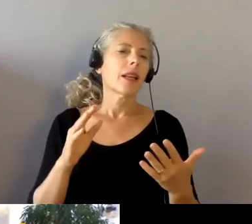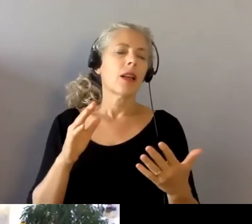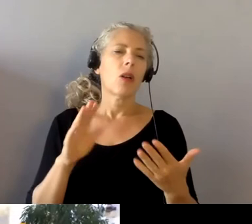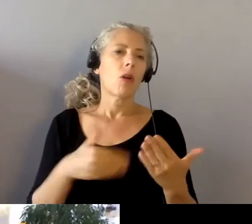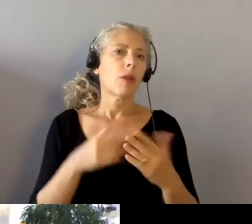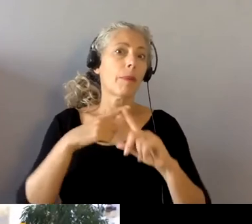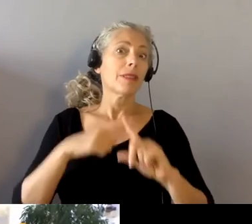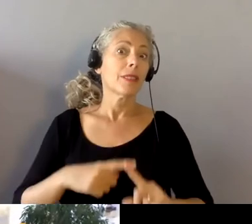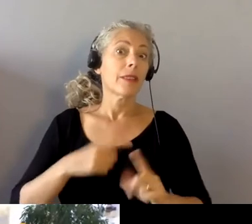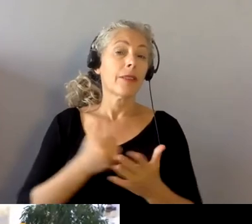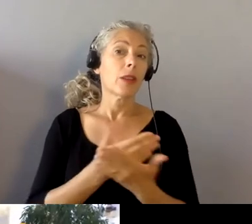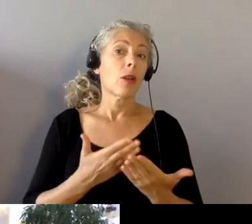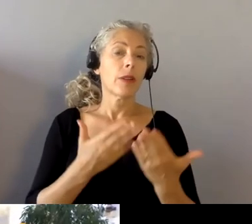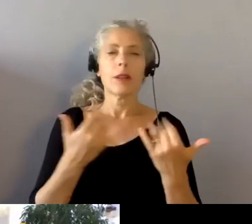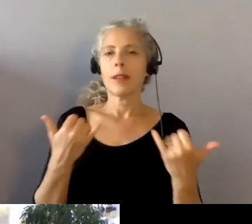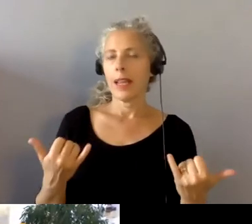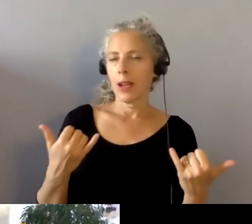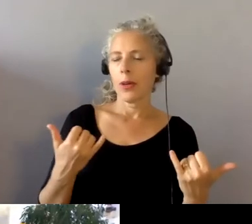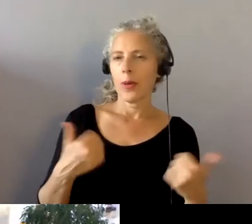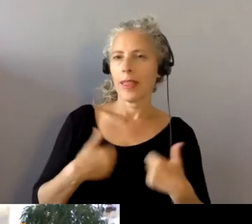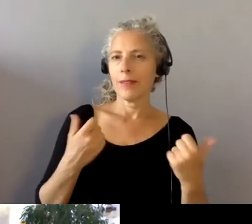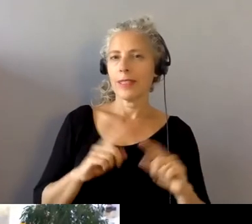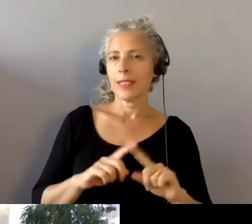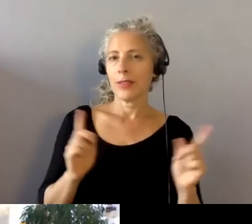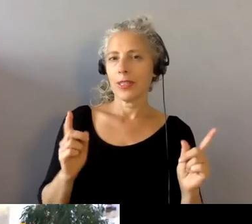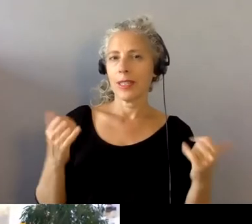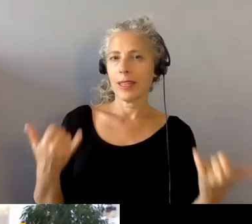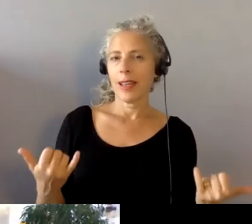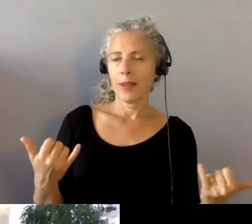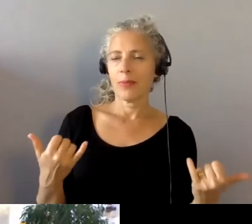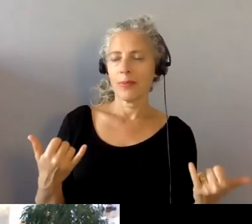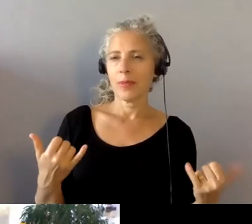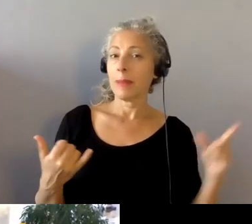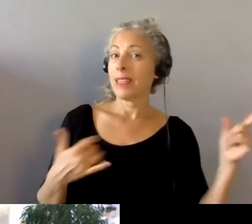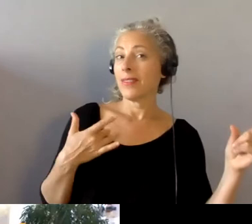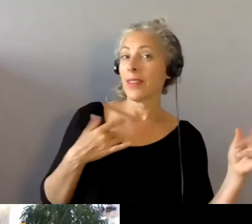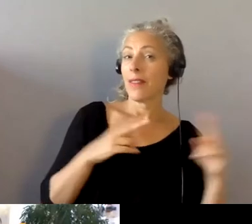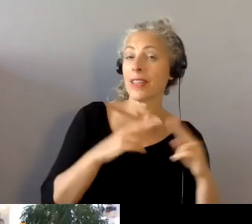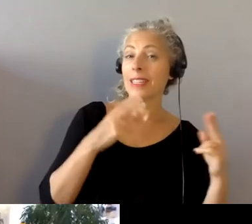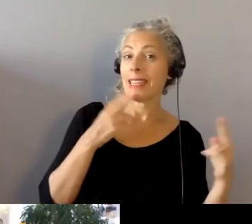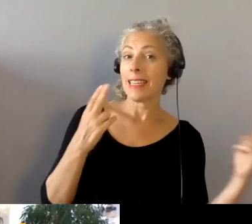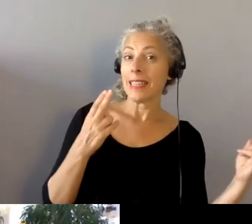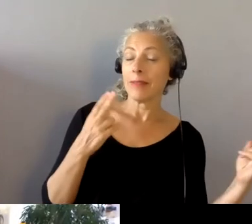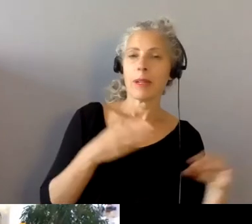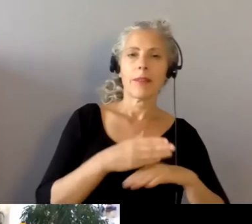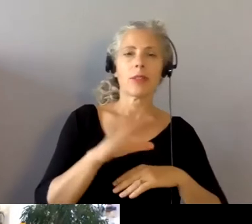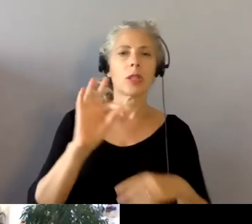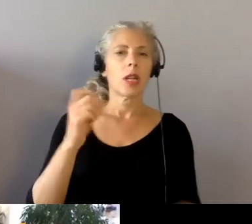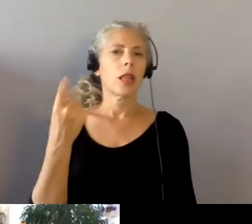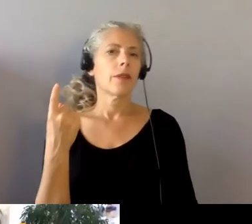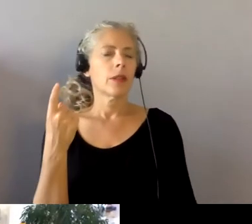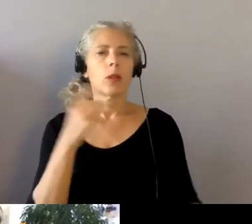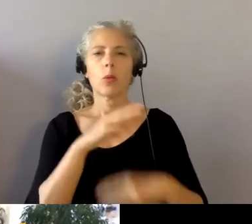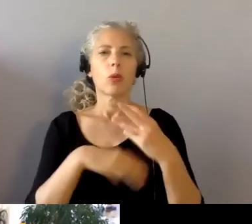And we live in a very, very different moment now. And that felt very naive. But right after 9/11, that